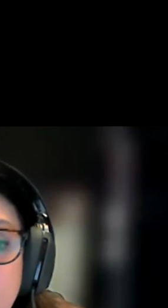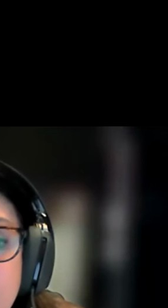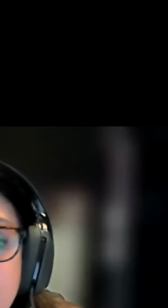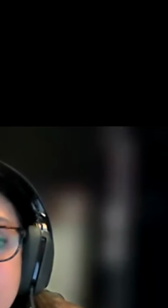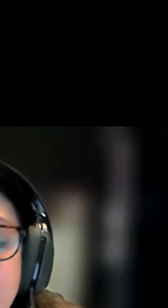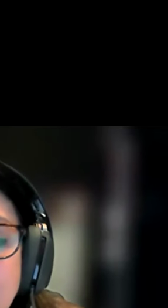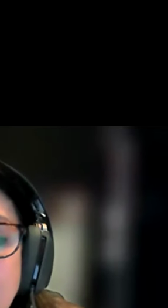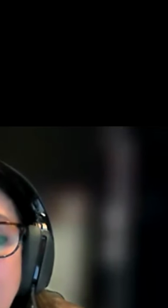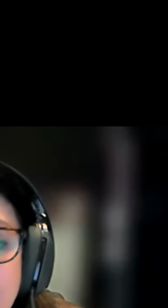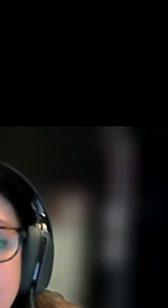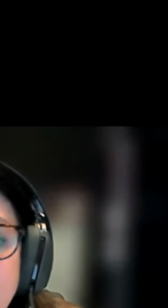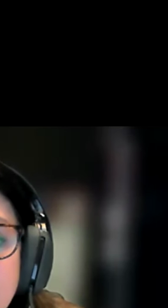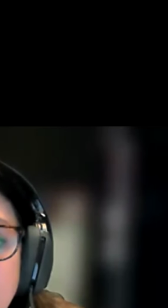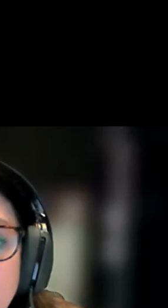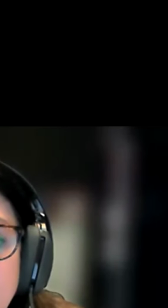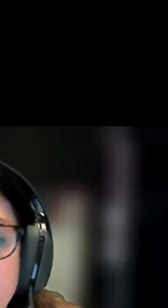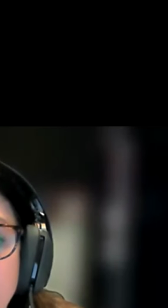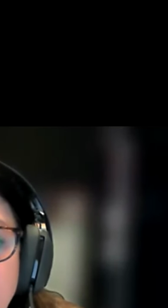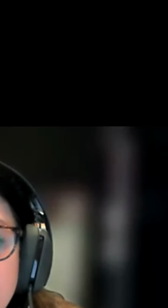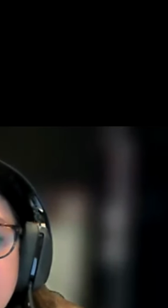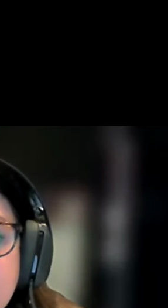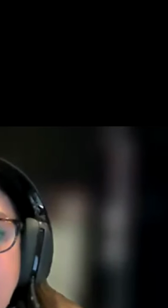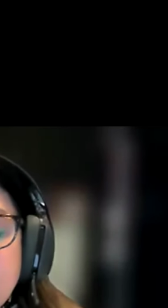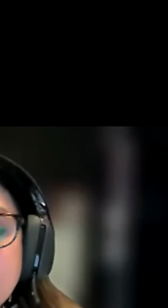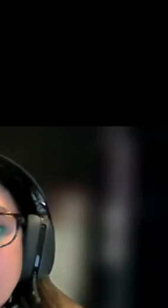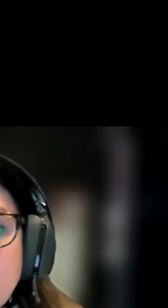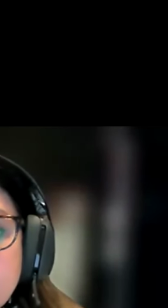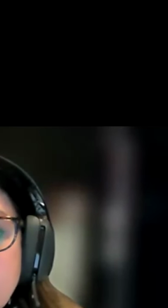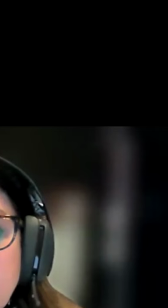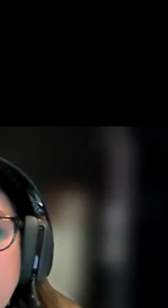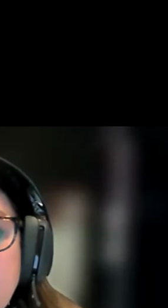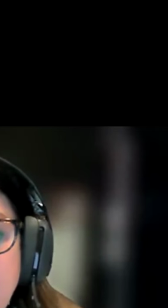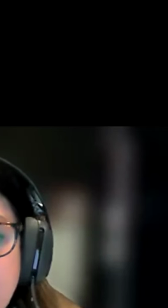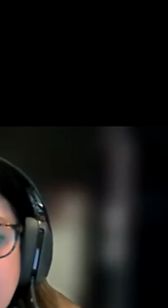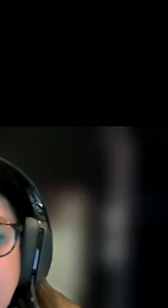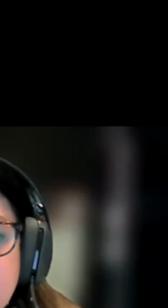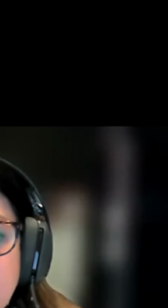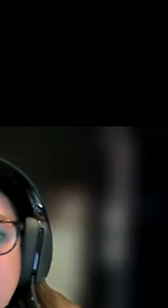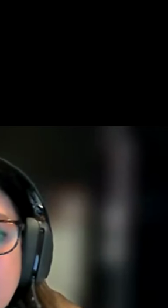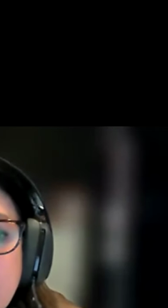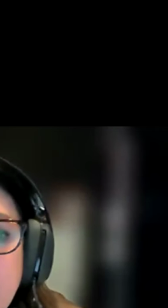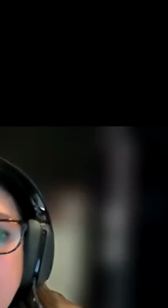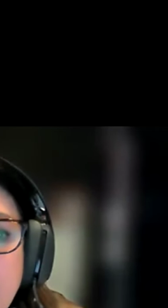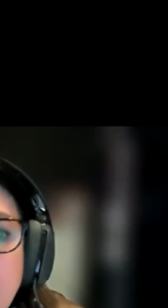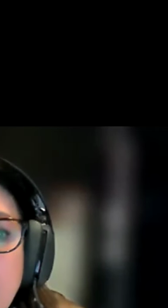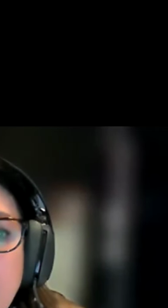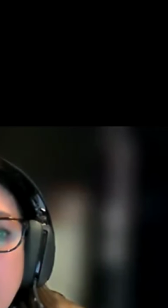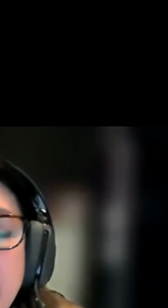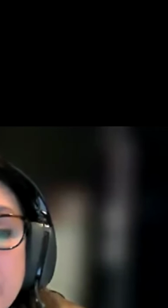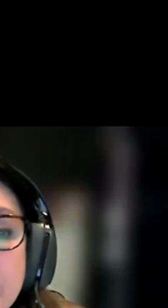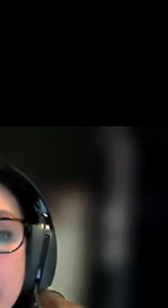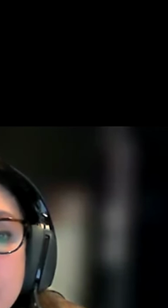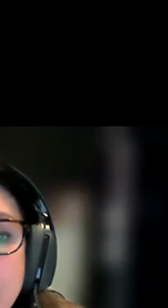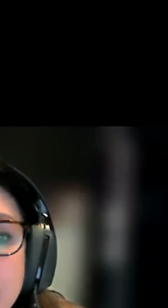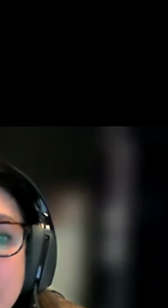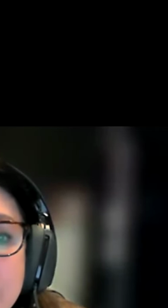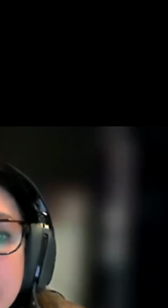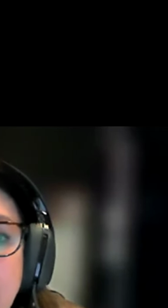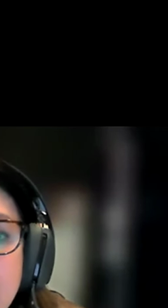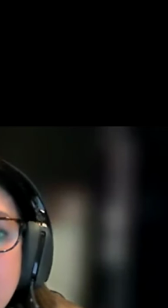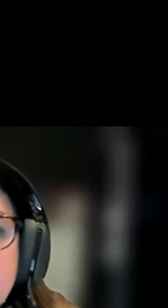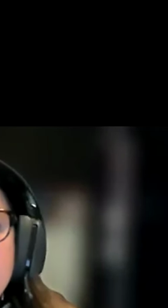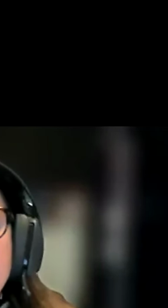management strategies actively include them from design to implementation. Make it clear that